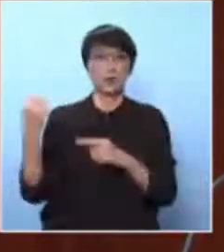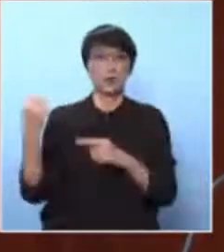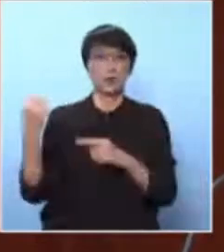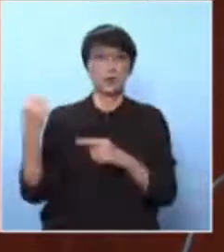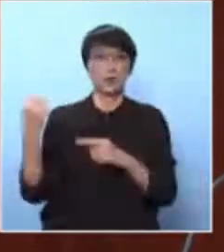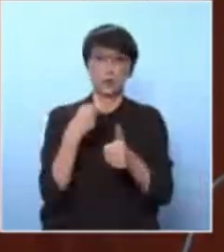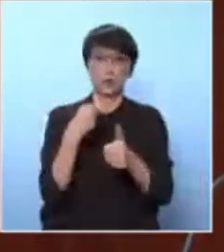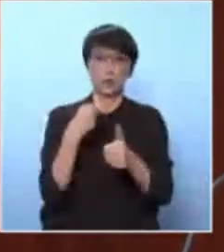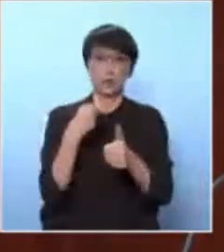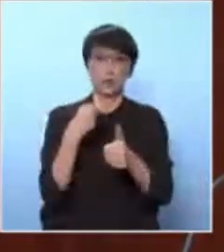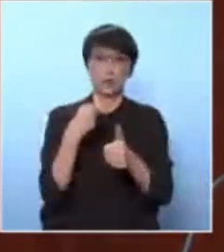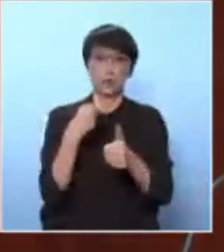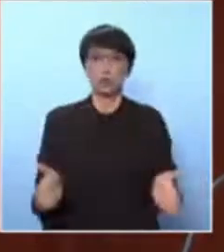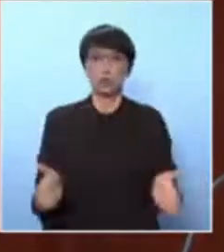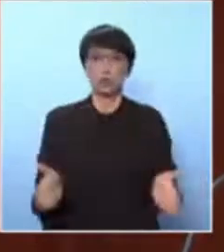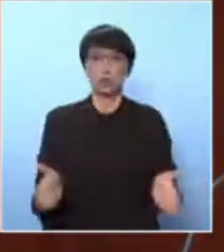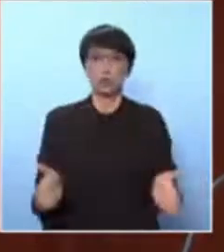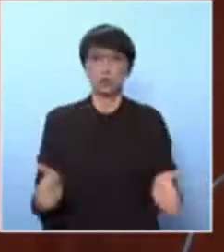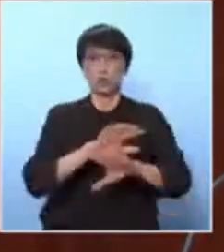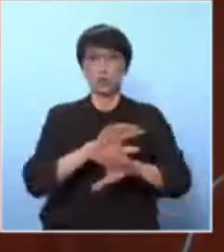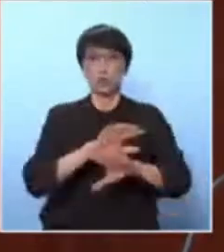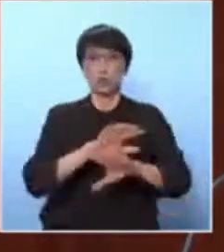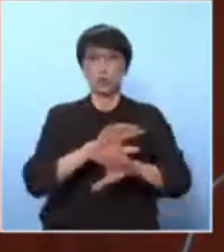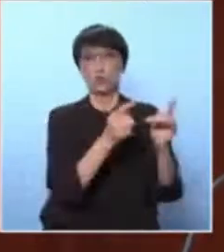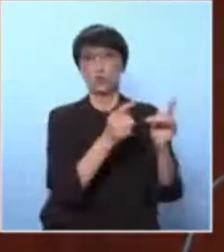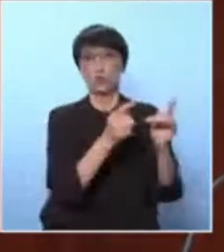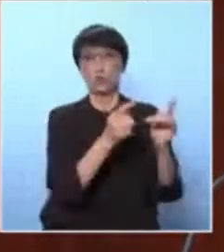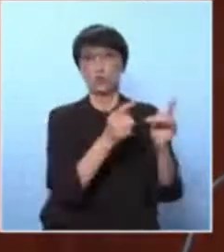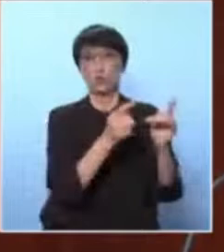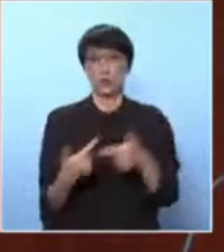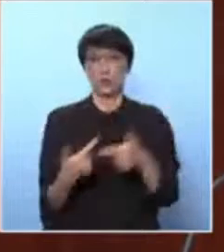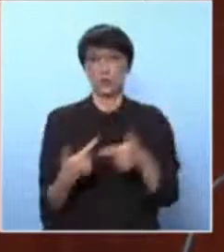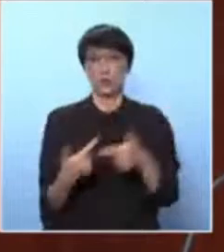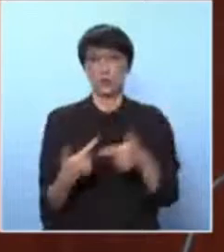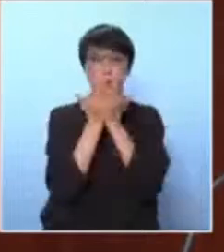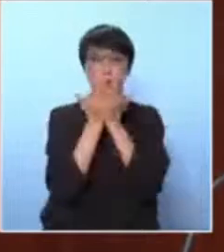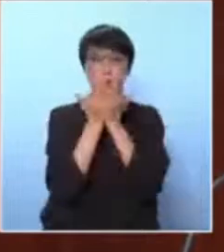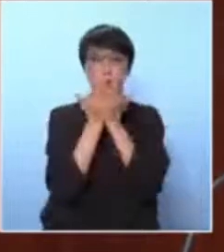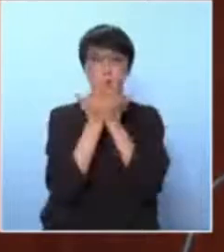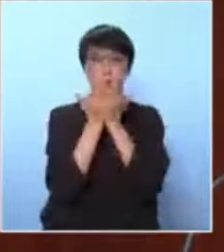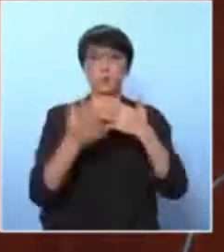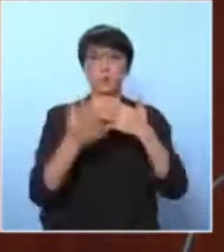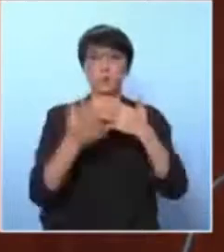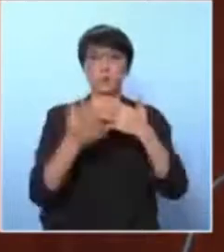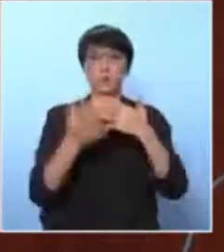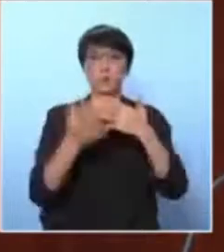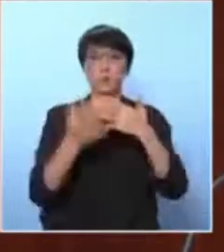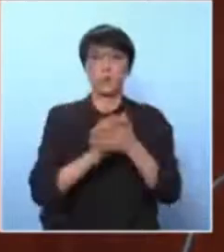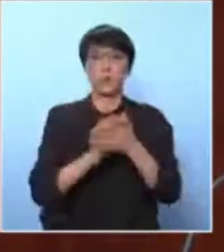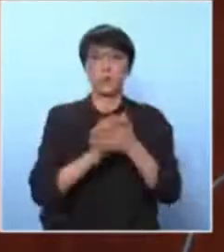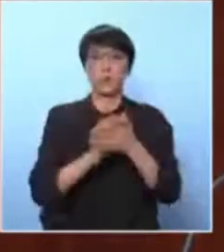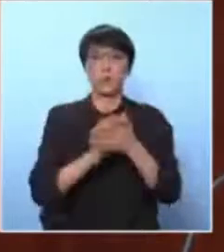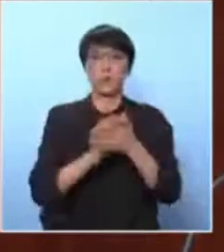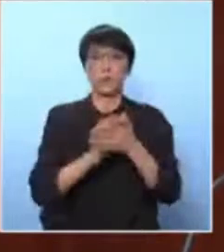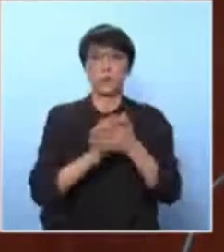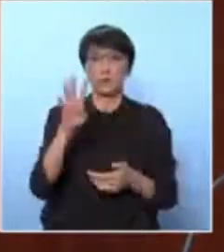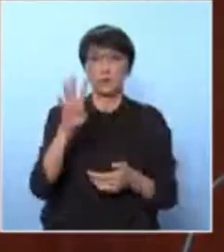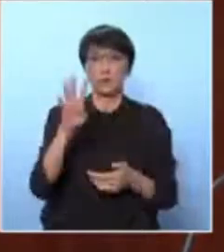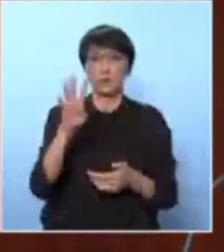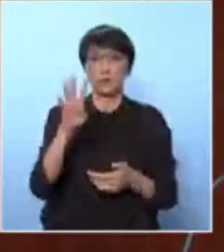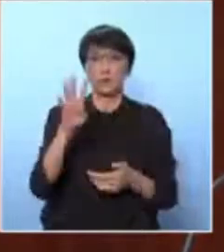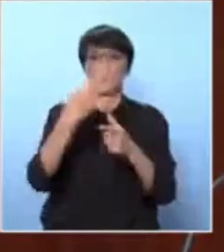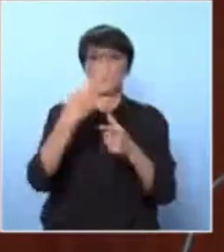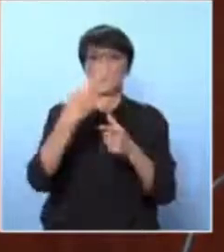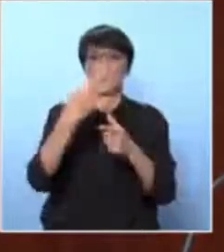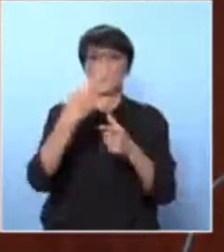promote continuous training, learning and skills development for all. It will submit recommendations in the third quarter of next